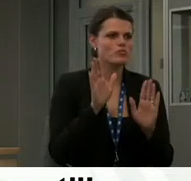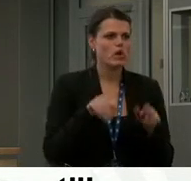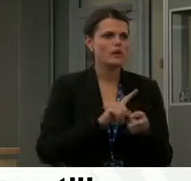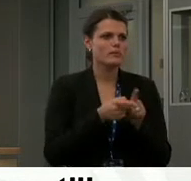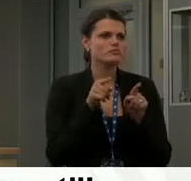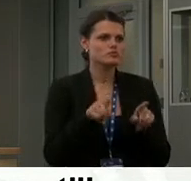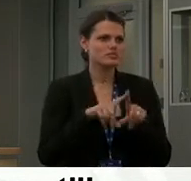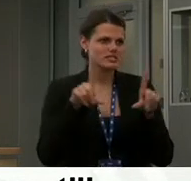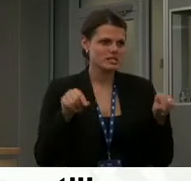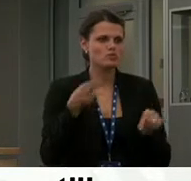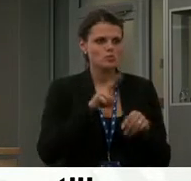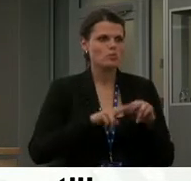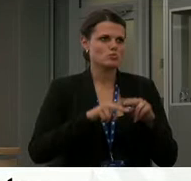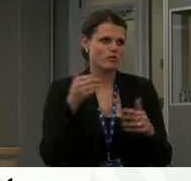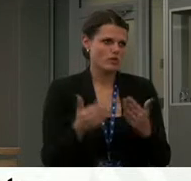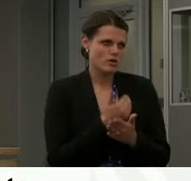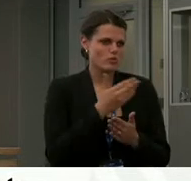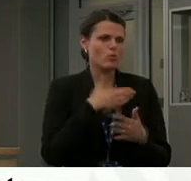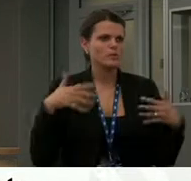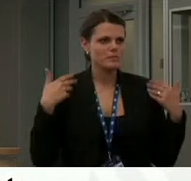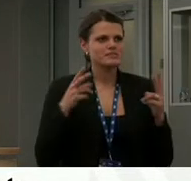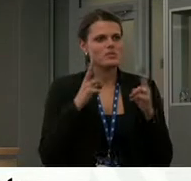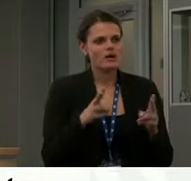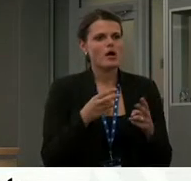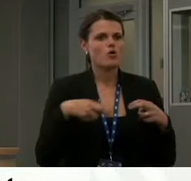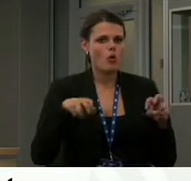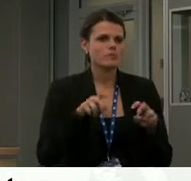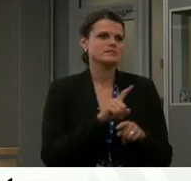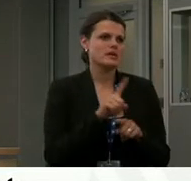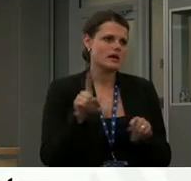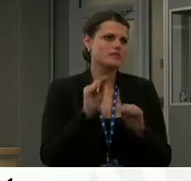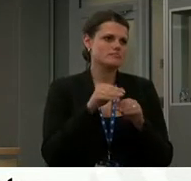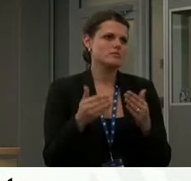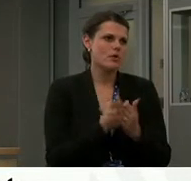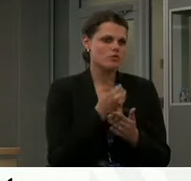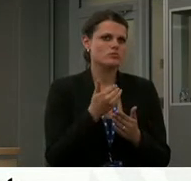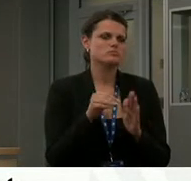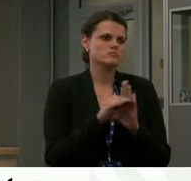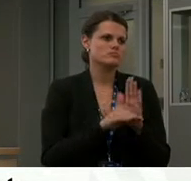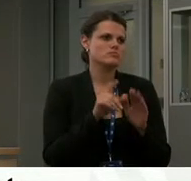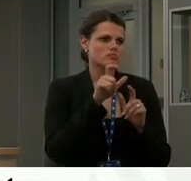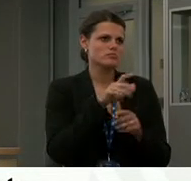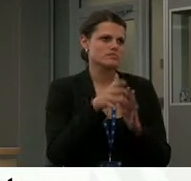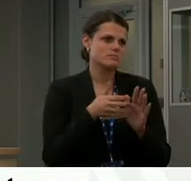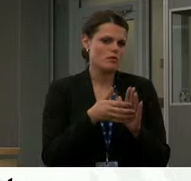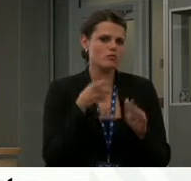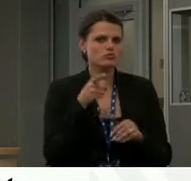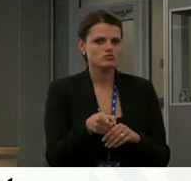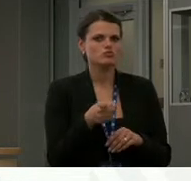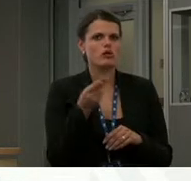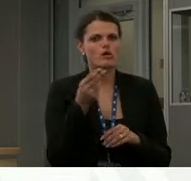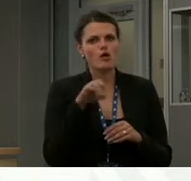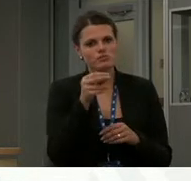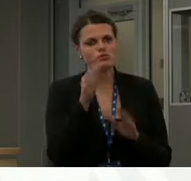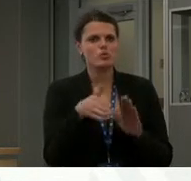institutions or even to build new ones. And I'm very glad that the Commission has put in place new safeguards so that this will not happen